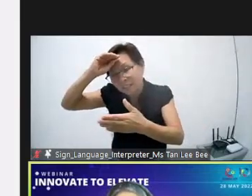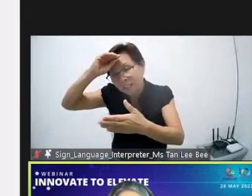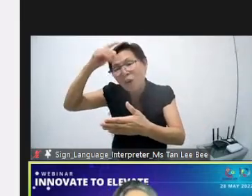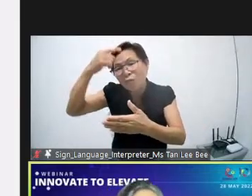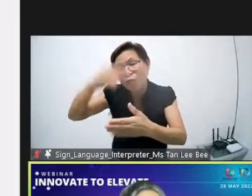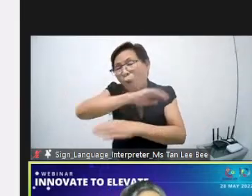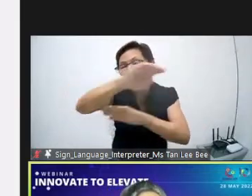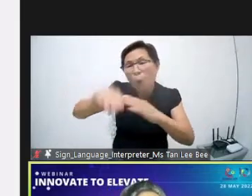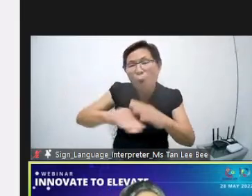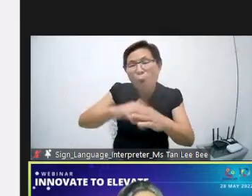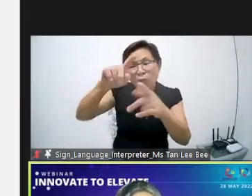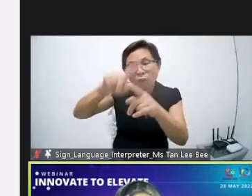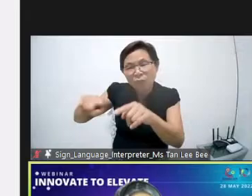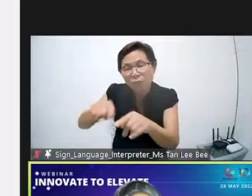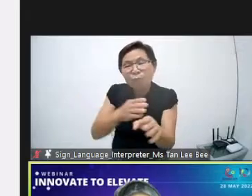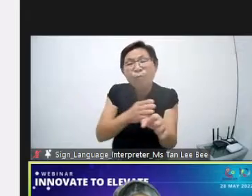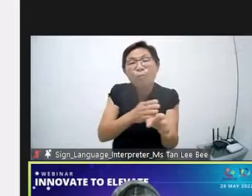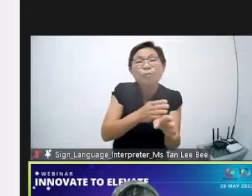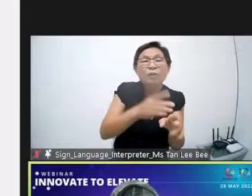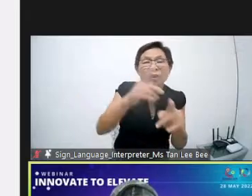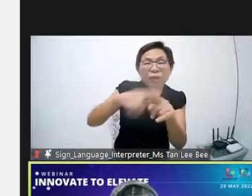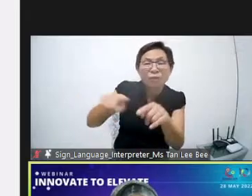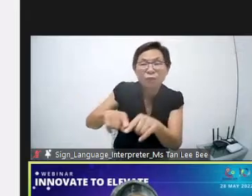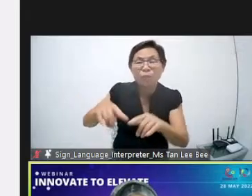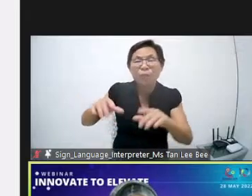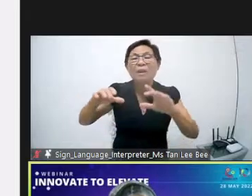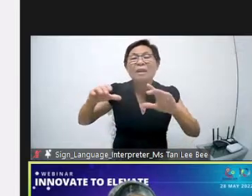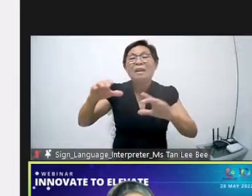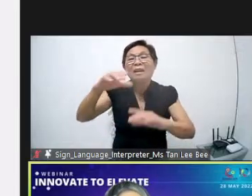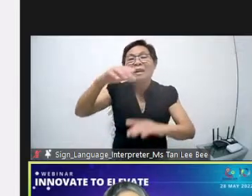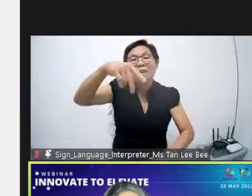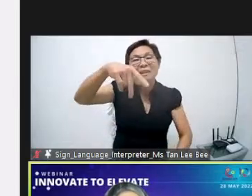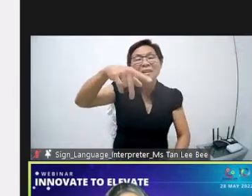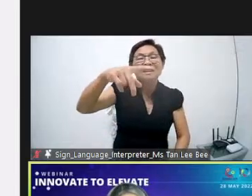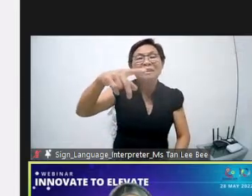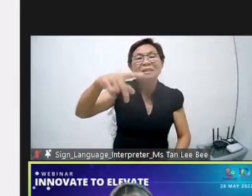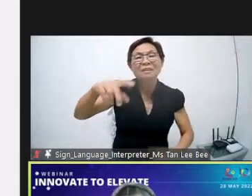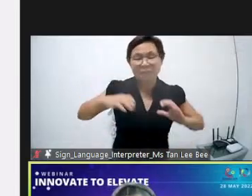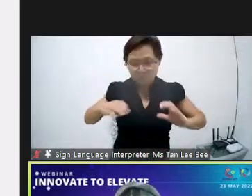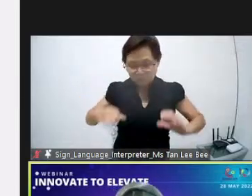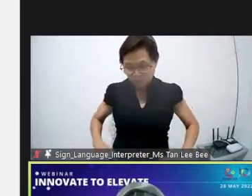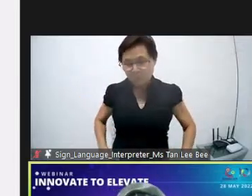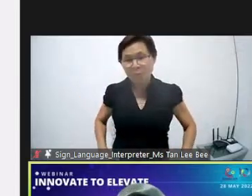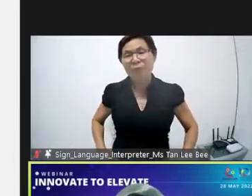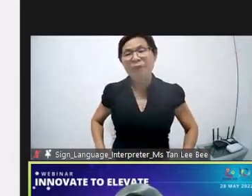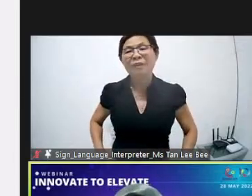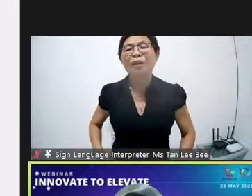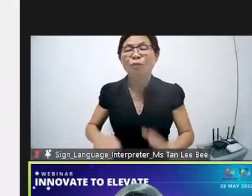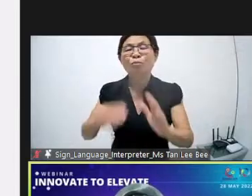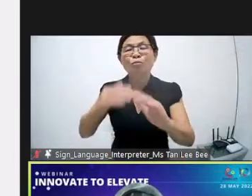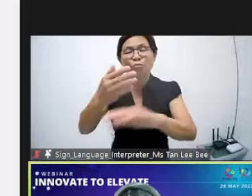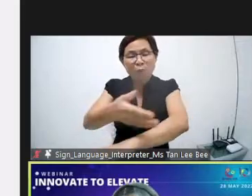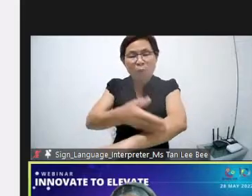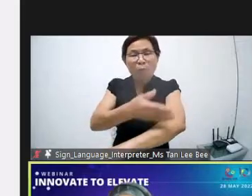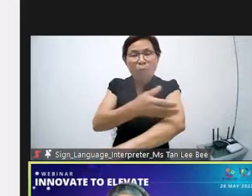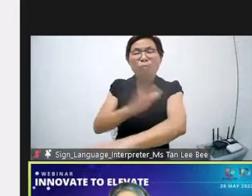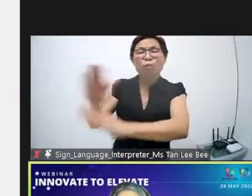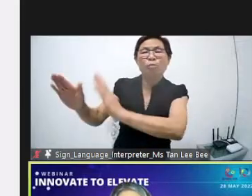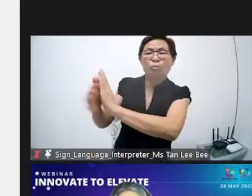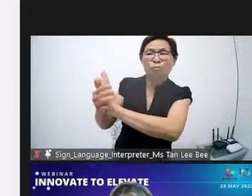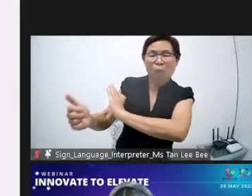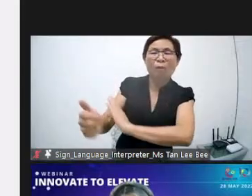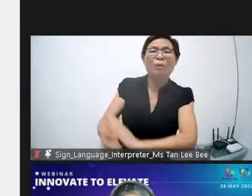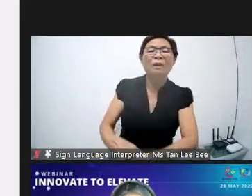to reskill and upskill their competencies. So with that, Sawadika, Ms. Metawi, welcome.